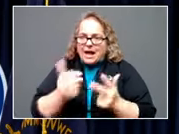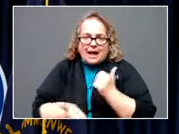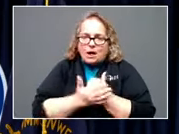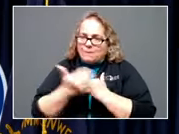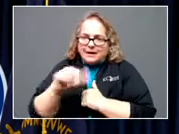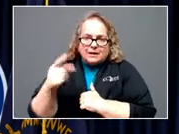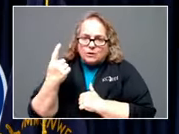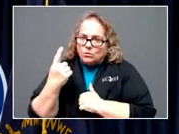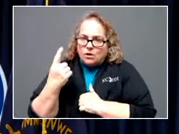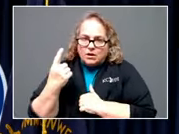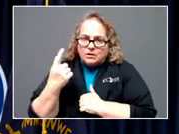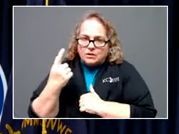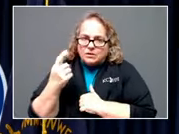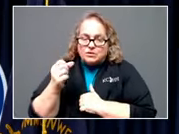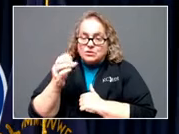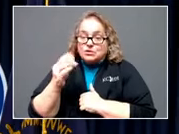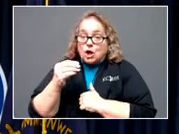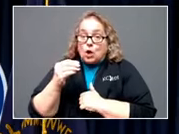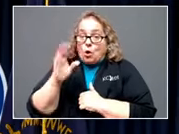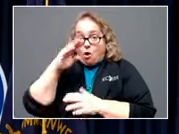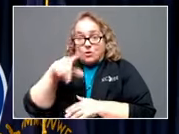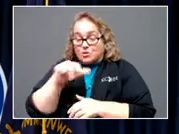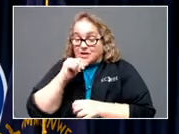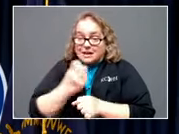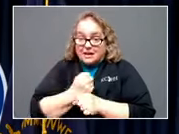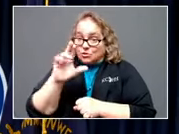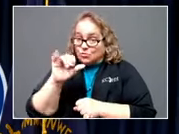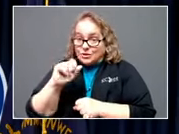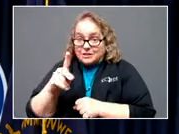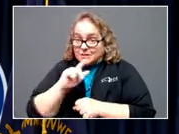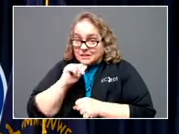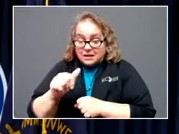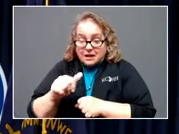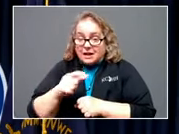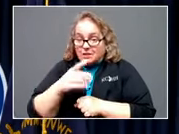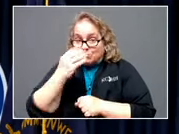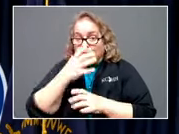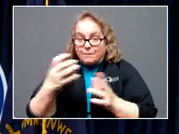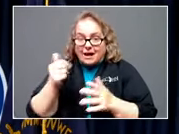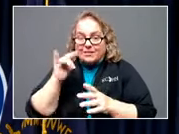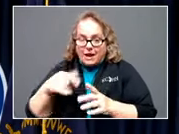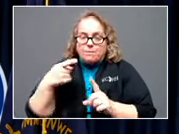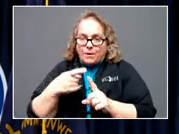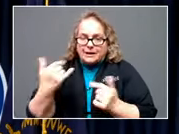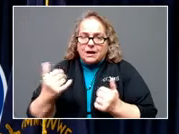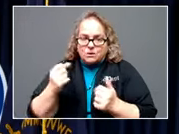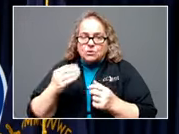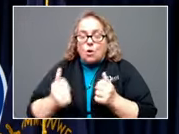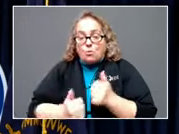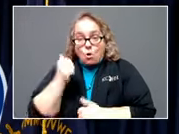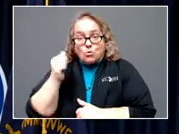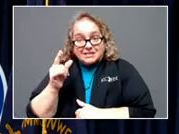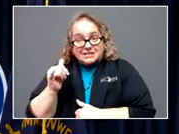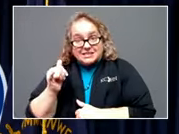risk, however small it is, when there's no likely benefit. And we're pretty much at that point now. So predominantly, we feel that